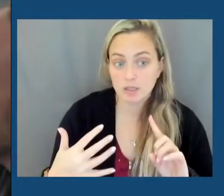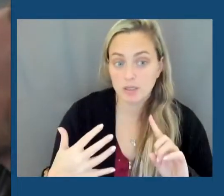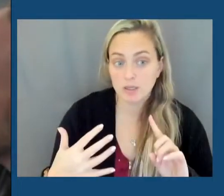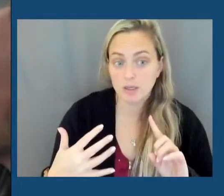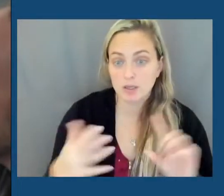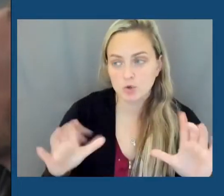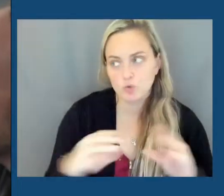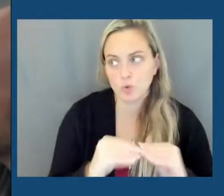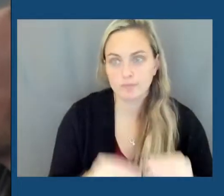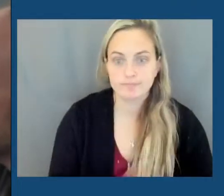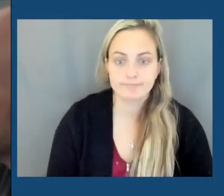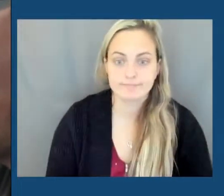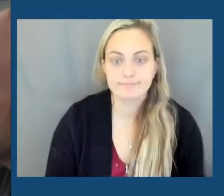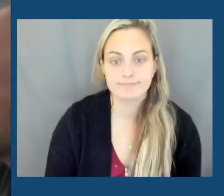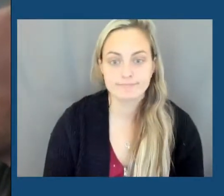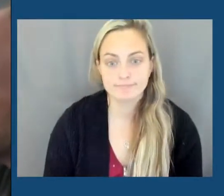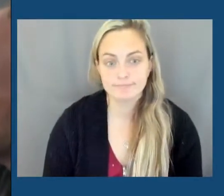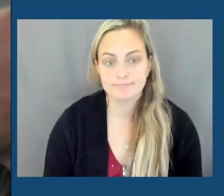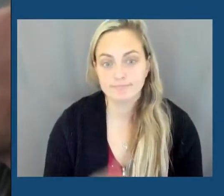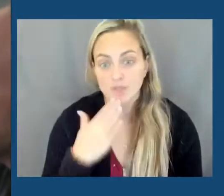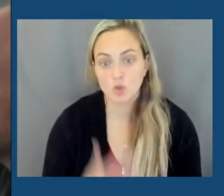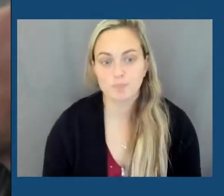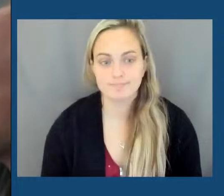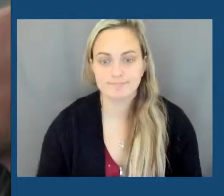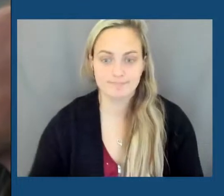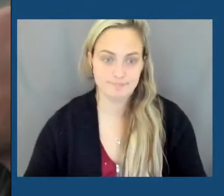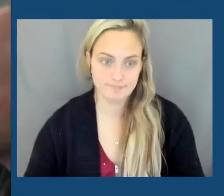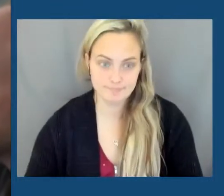more. Thank you. You're welcome.